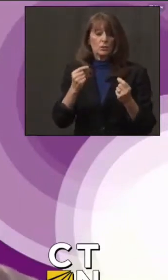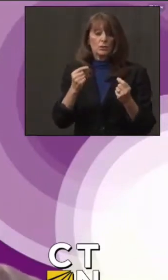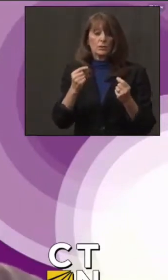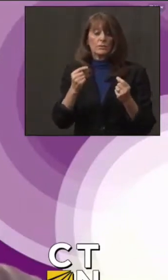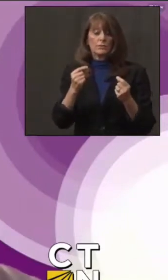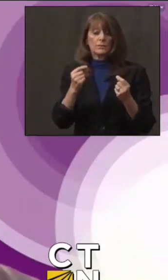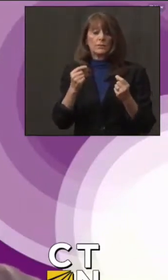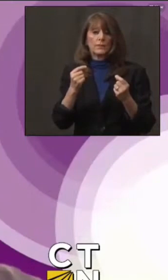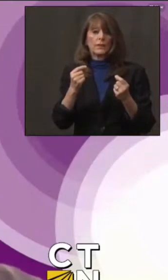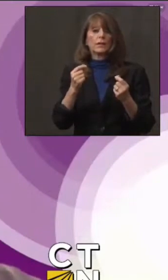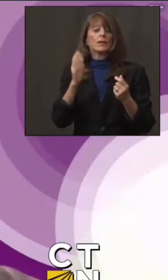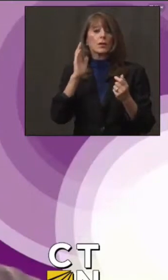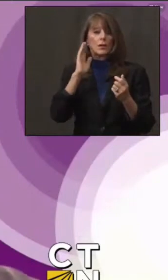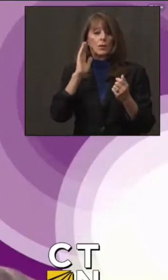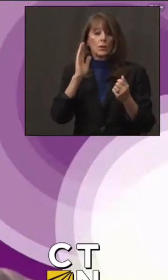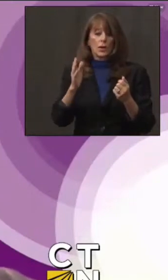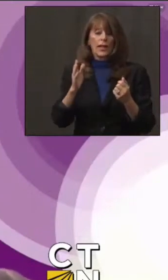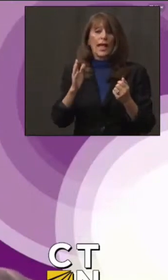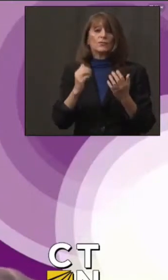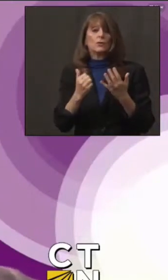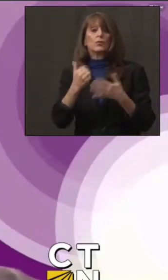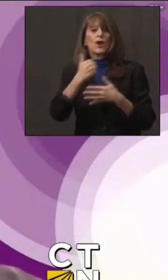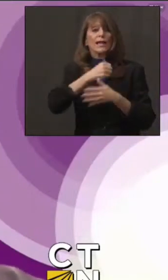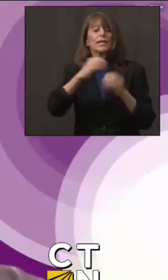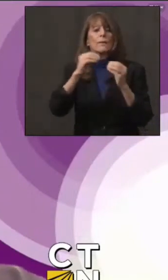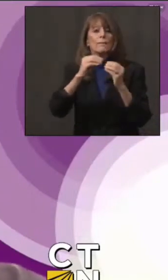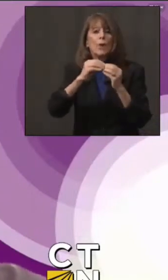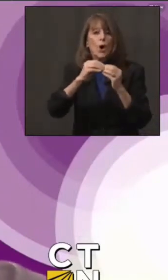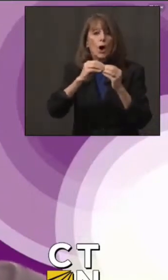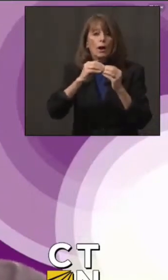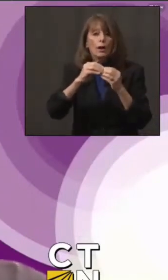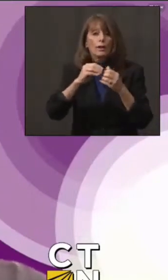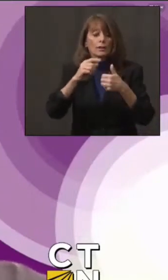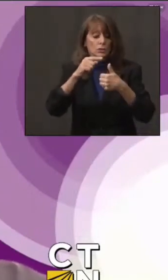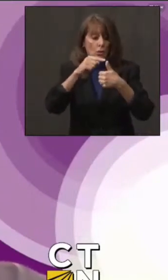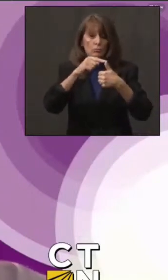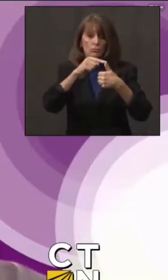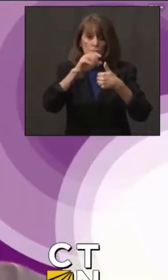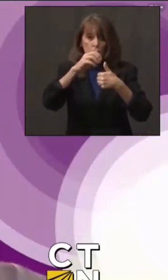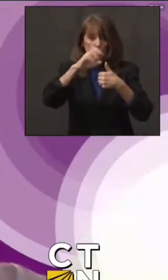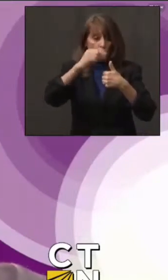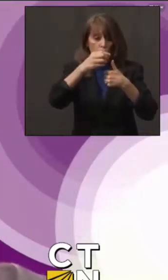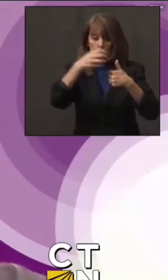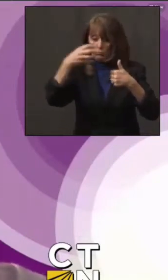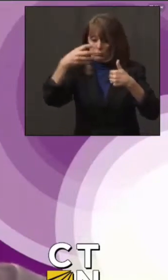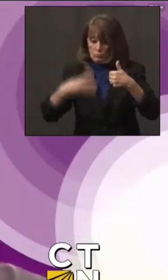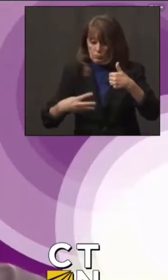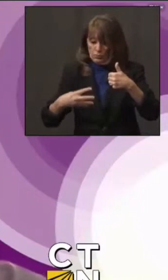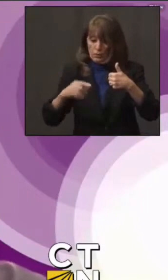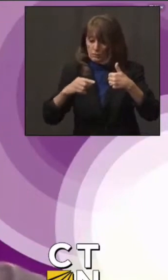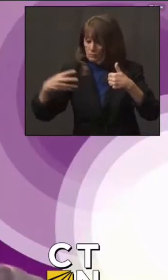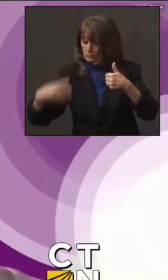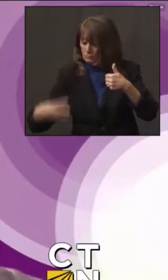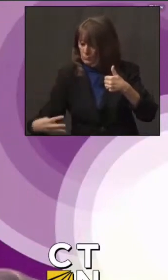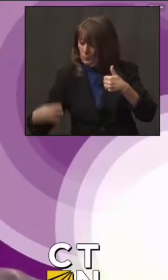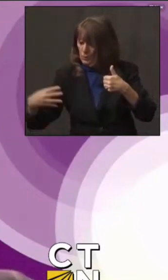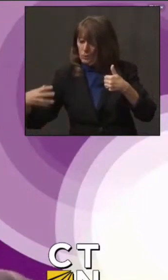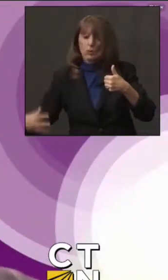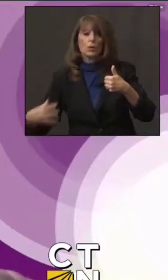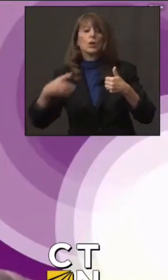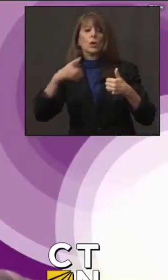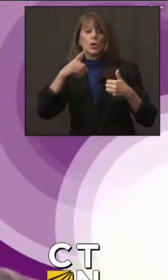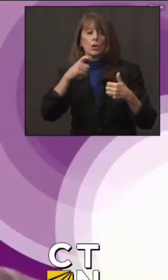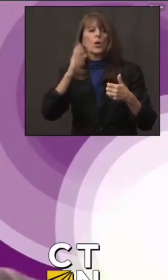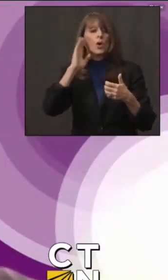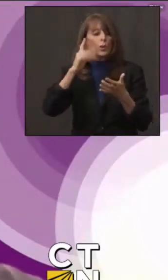to, additional prioritizing. And so so what we're talking about now, and again, things are subject to change and not definitive, but